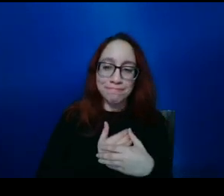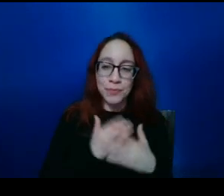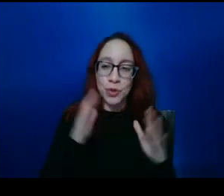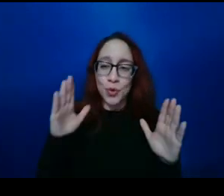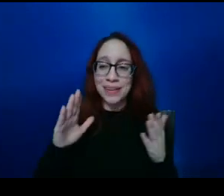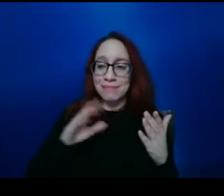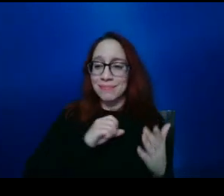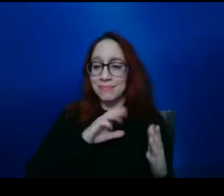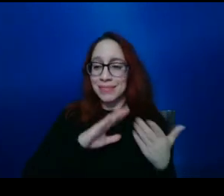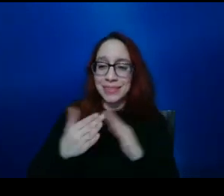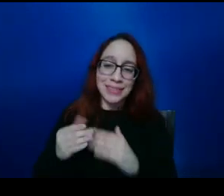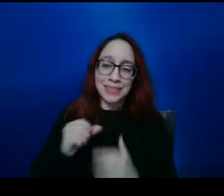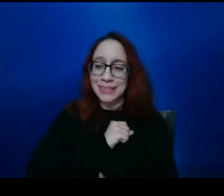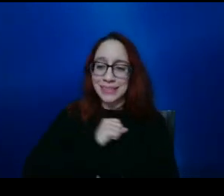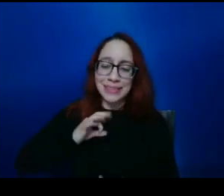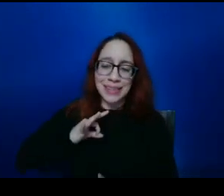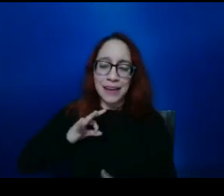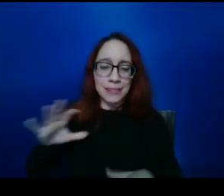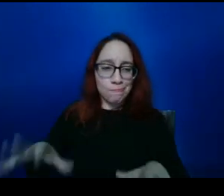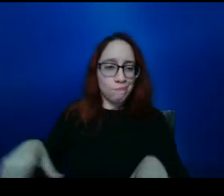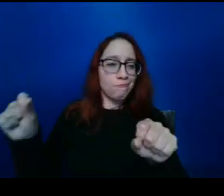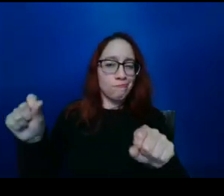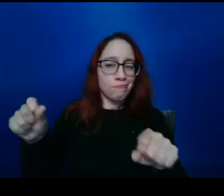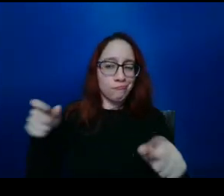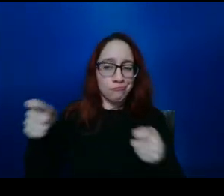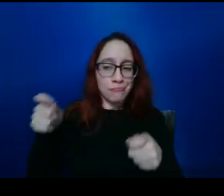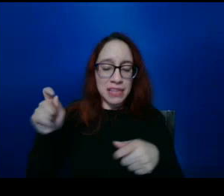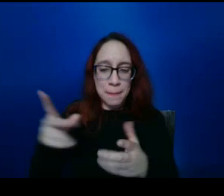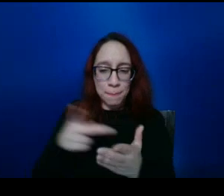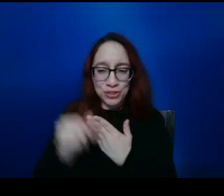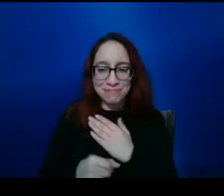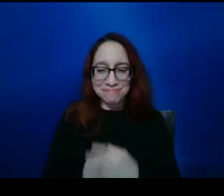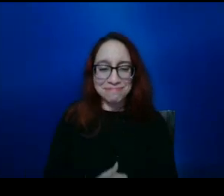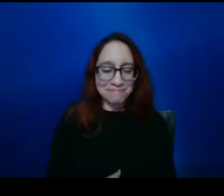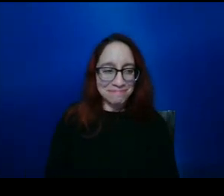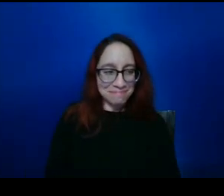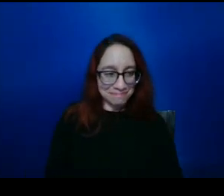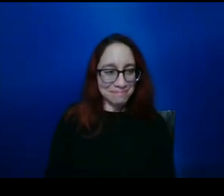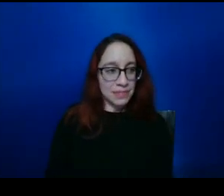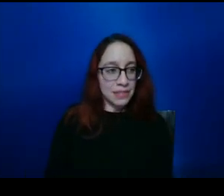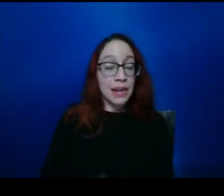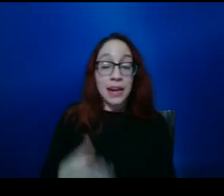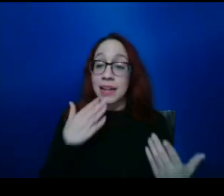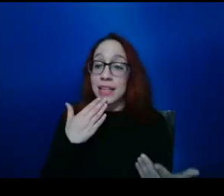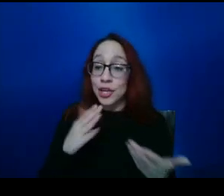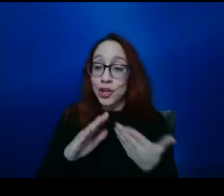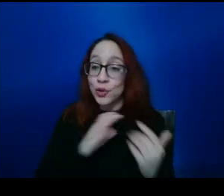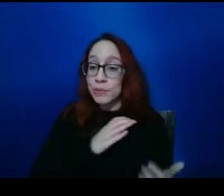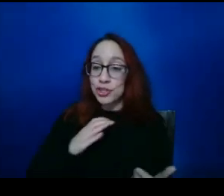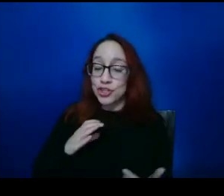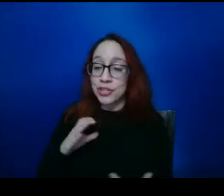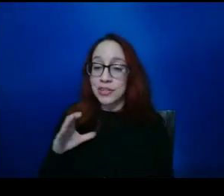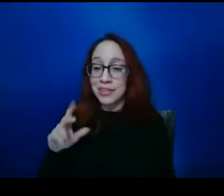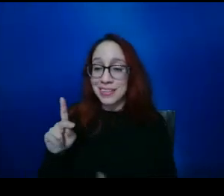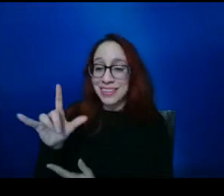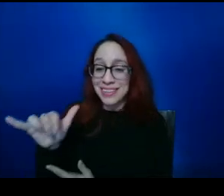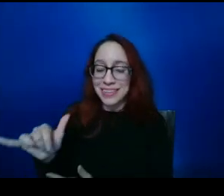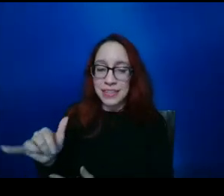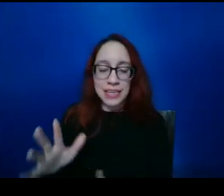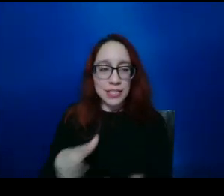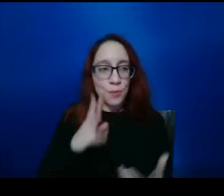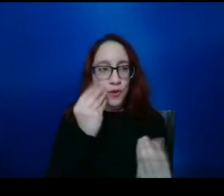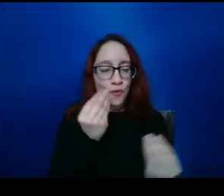city staff in taking charge of that project. Thank you, Commissioner. And Commissioner Kelly, that's a perfect